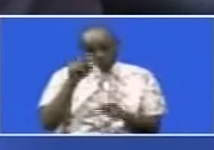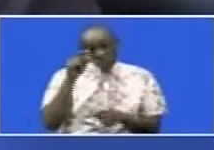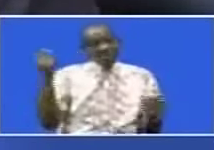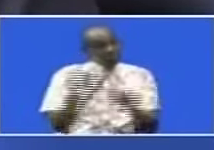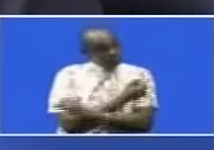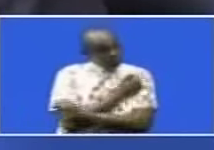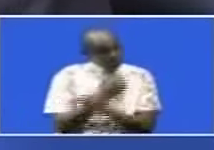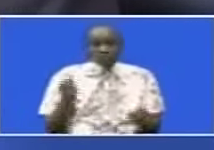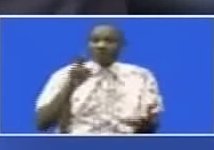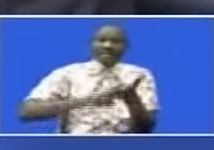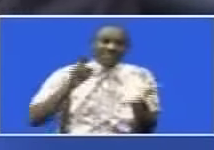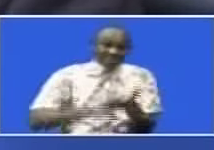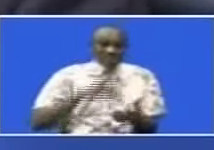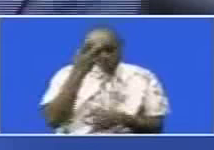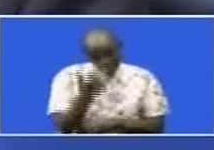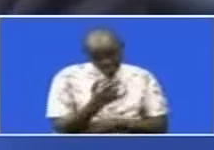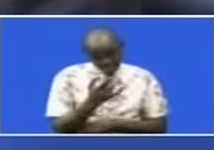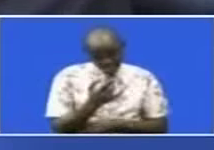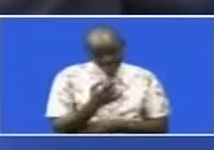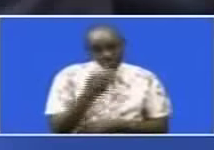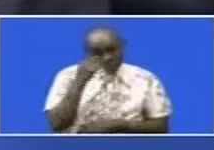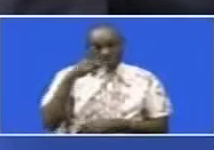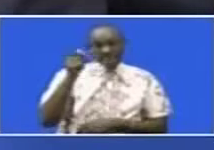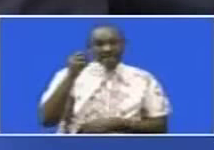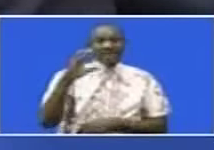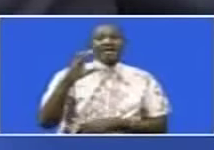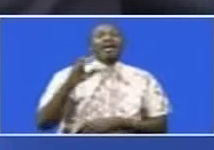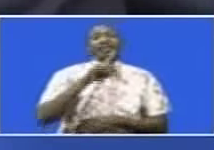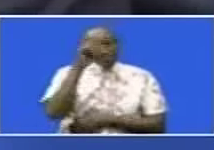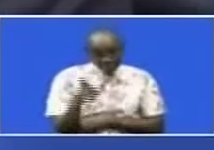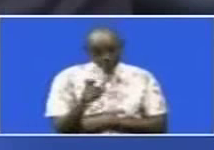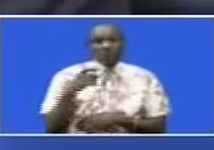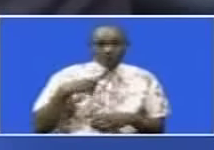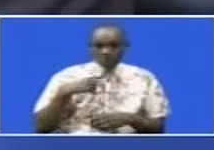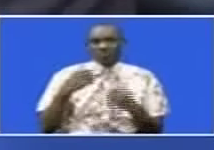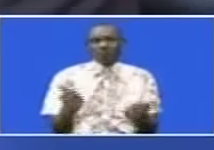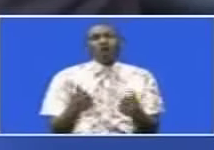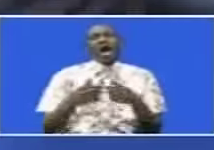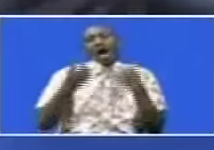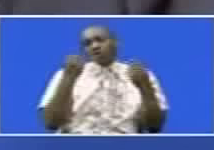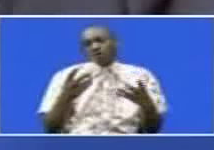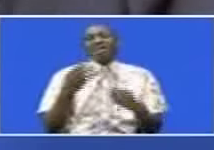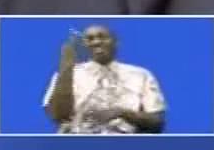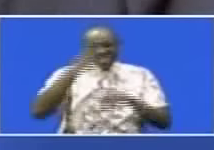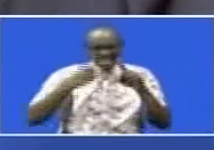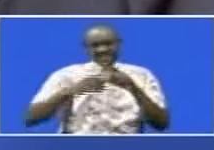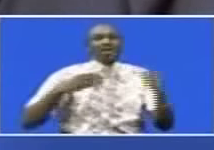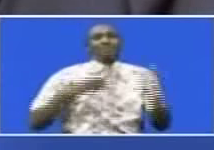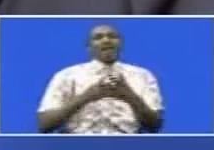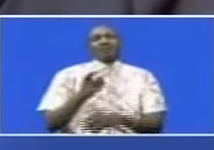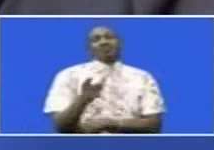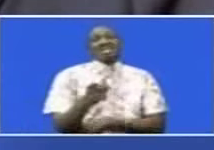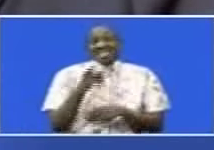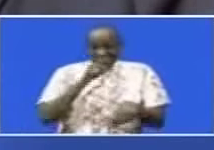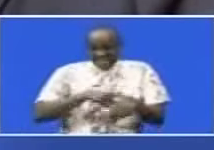able to register possibly for NEC examinations for a period of 3 years. In the meantime,